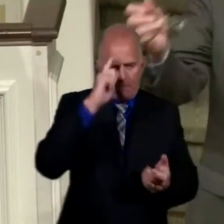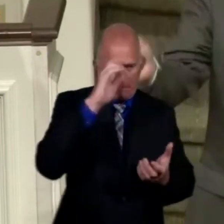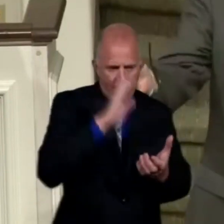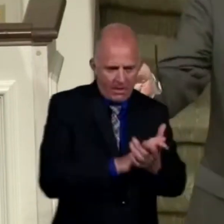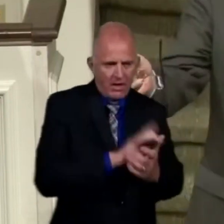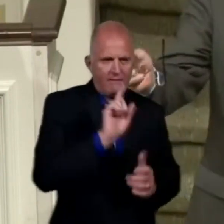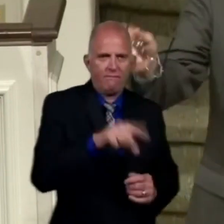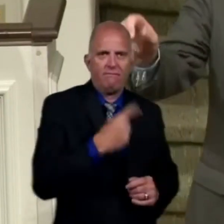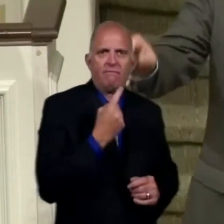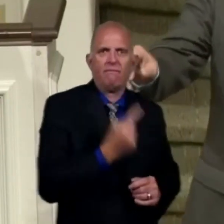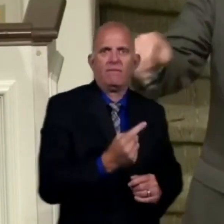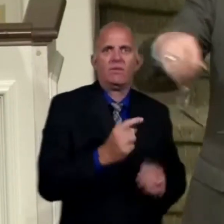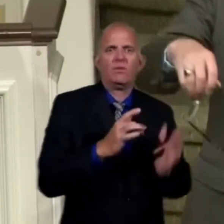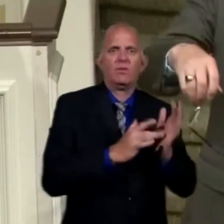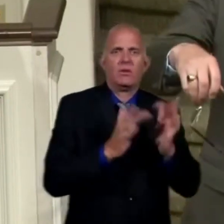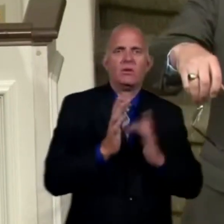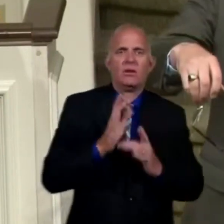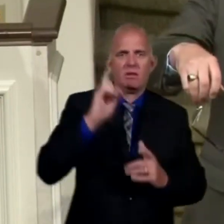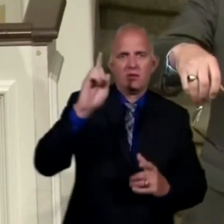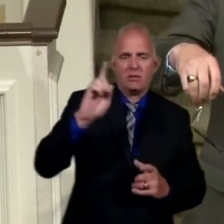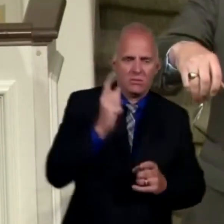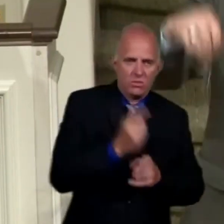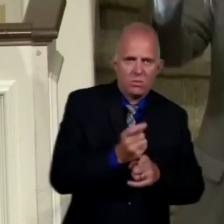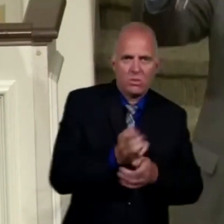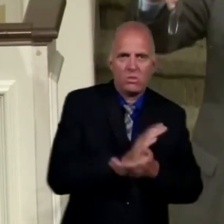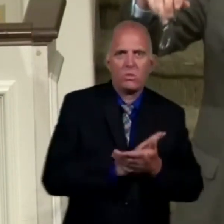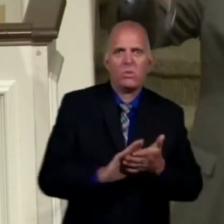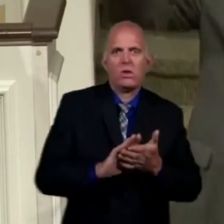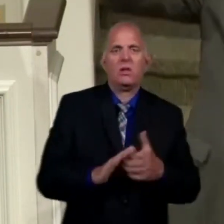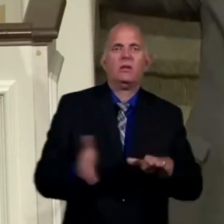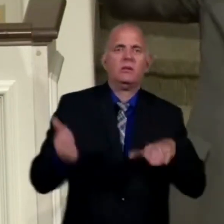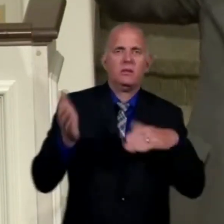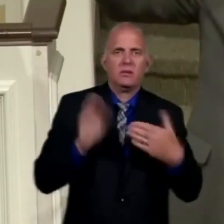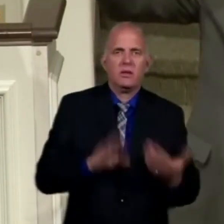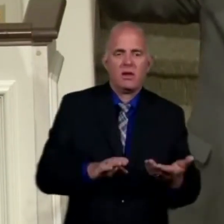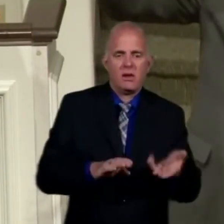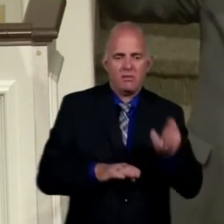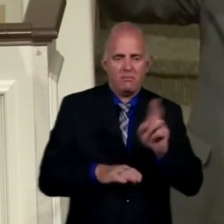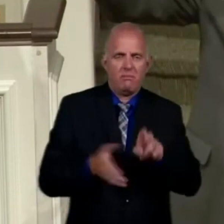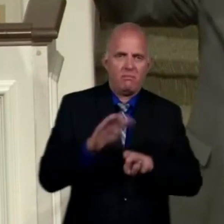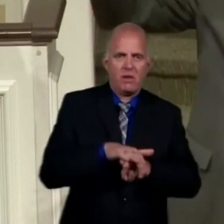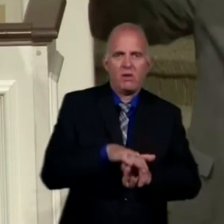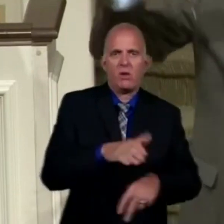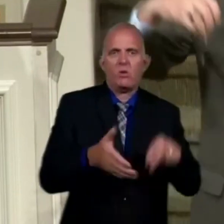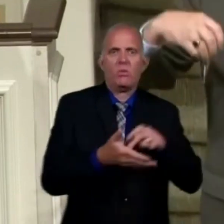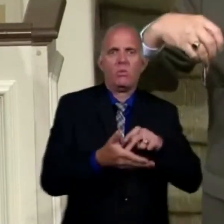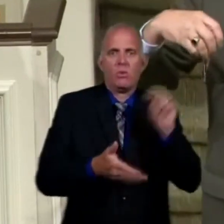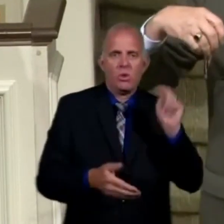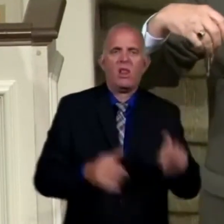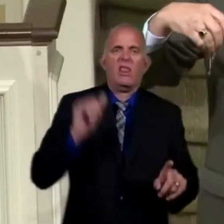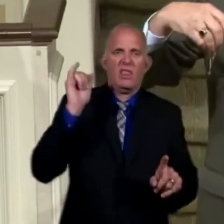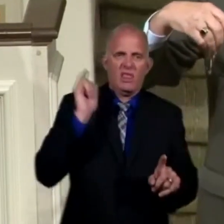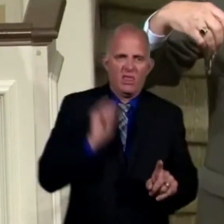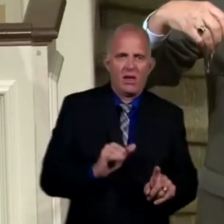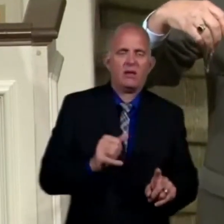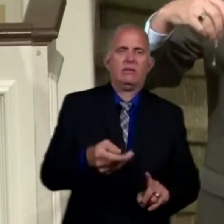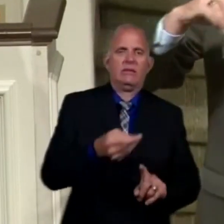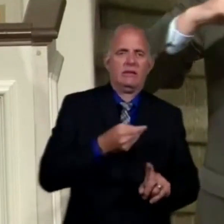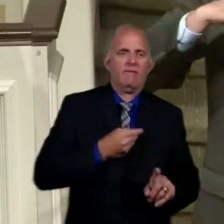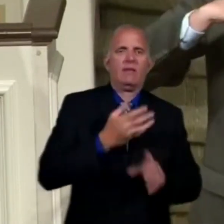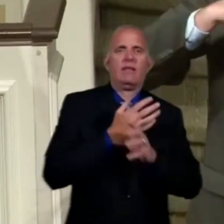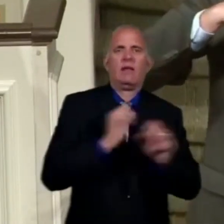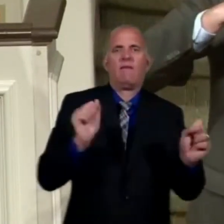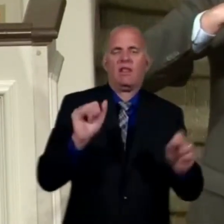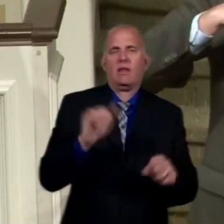Jesus is God's righteousness. His death, burial, and resurrection, His incarnation and His resurrection bring salvation to us.